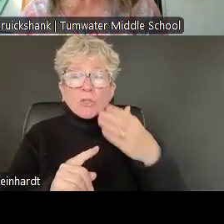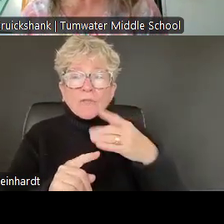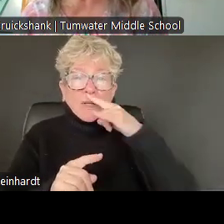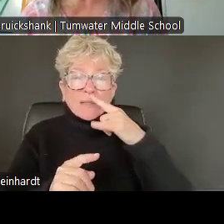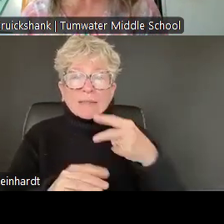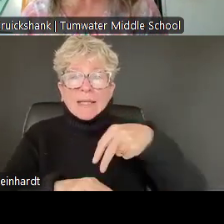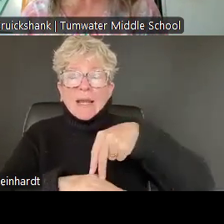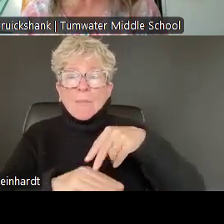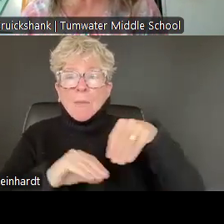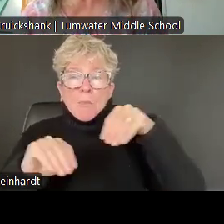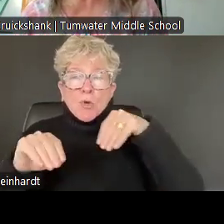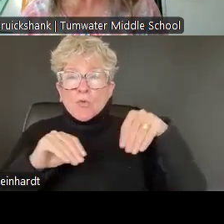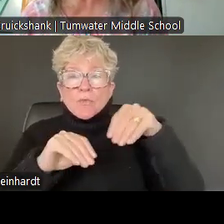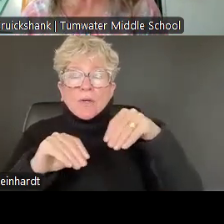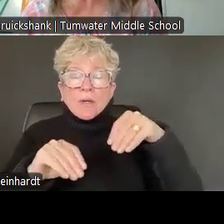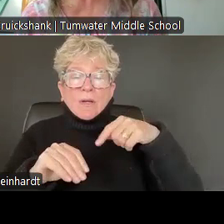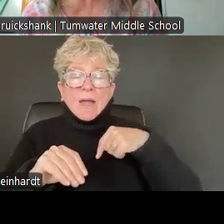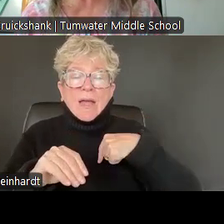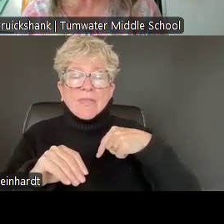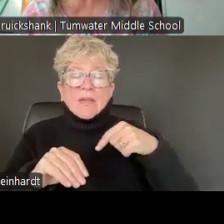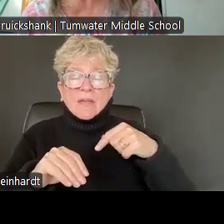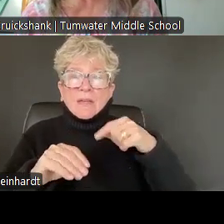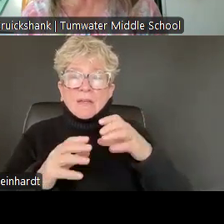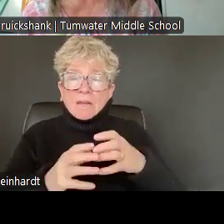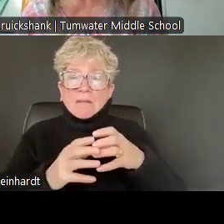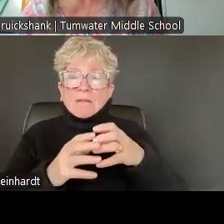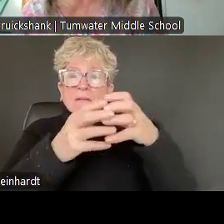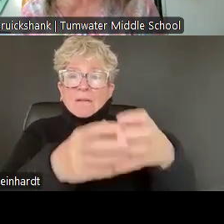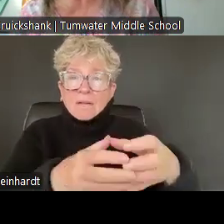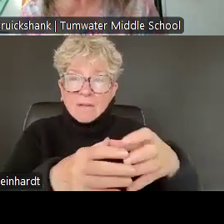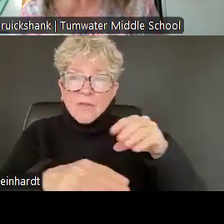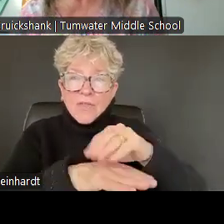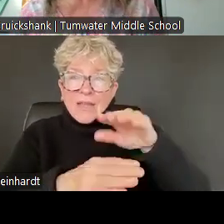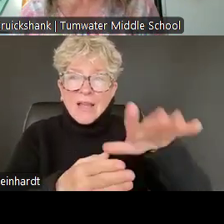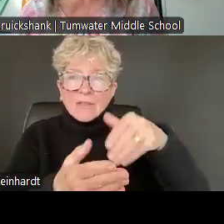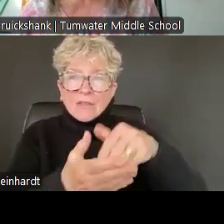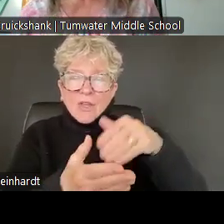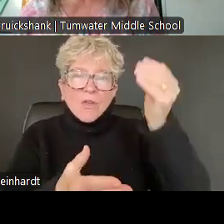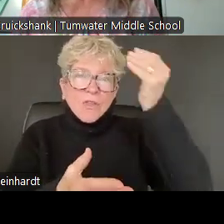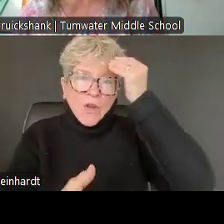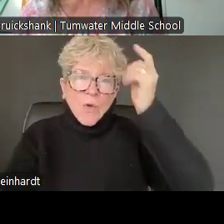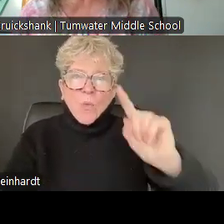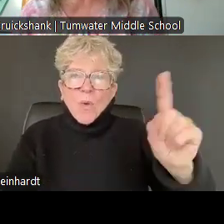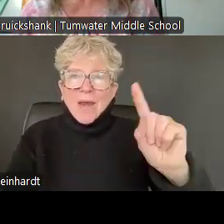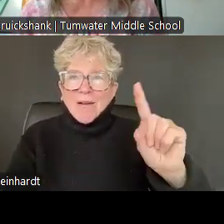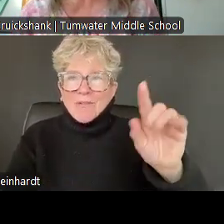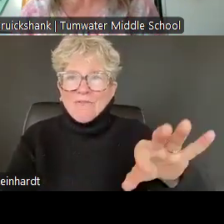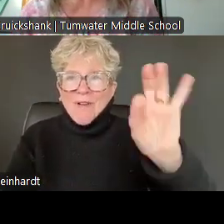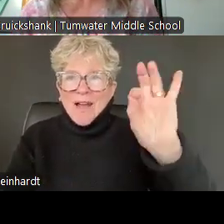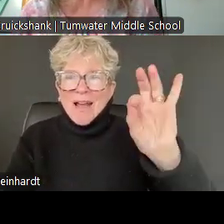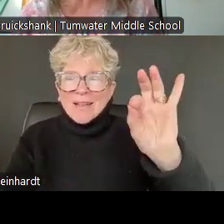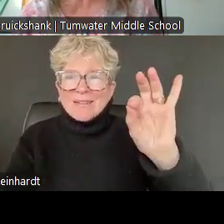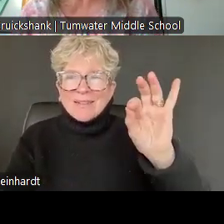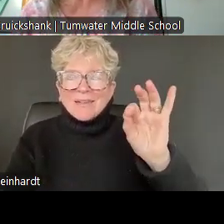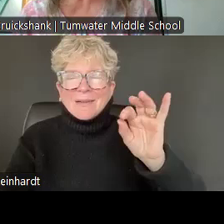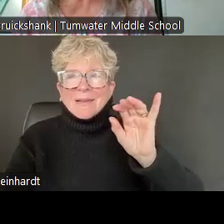that is get them up and take a field trip up to the counseling center so they know where it is. So there's just a lot of ways that those things